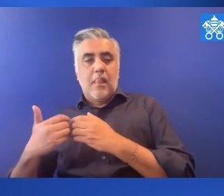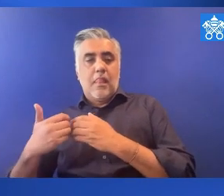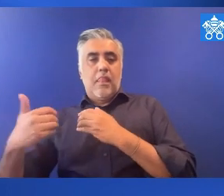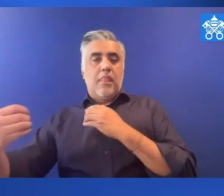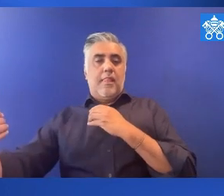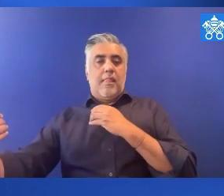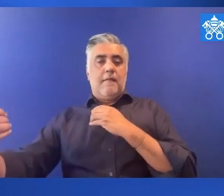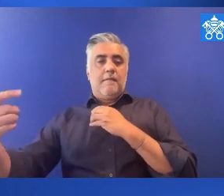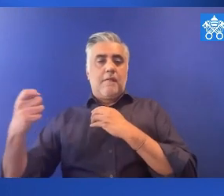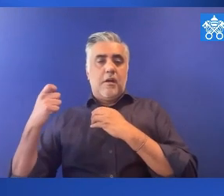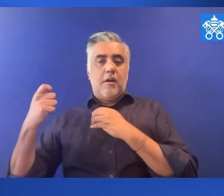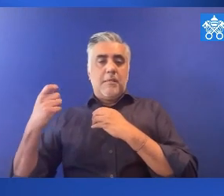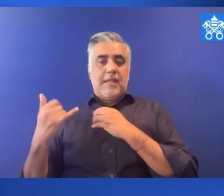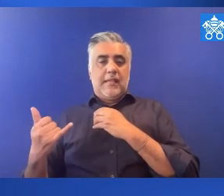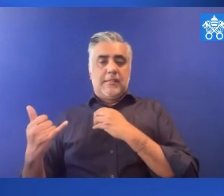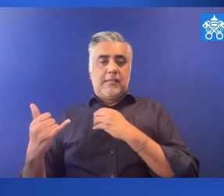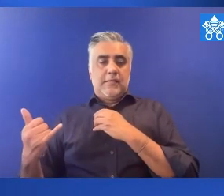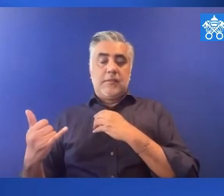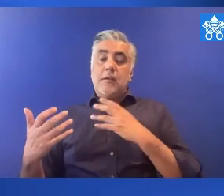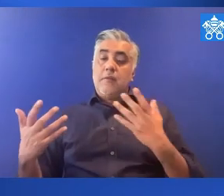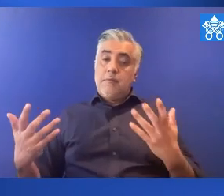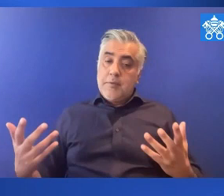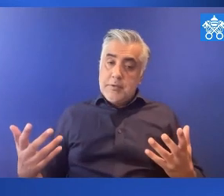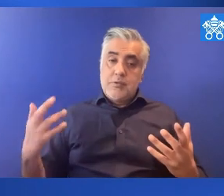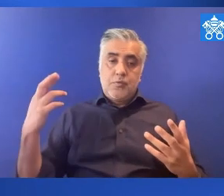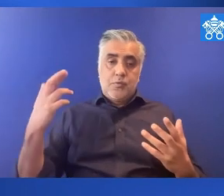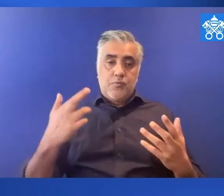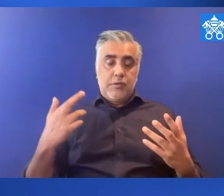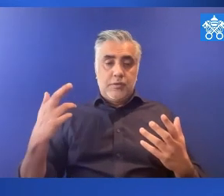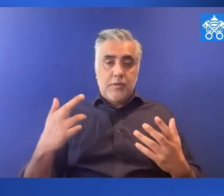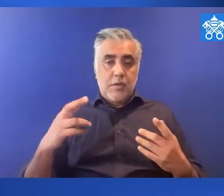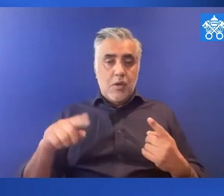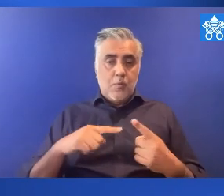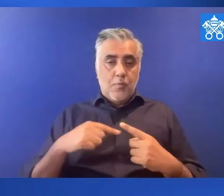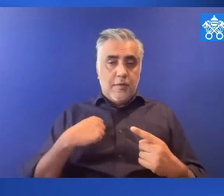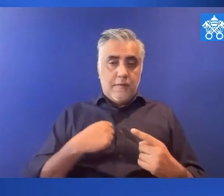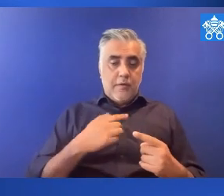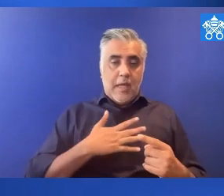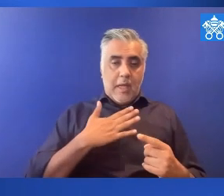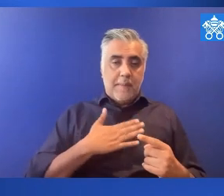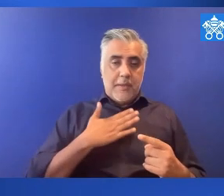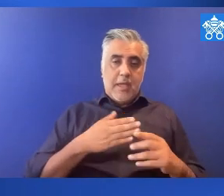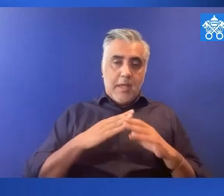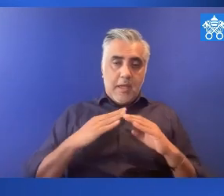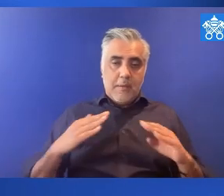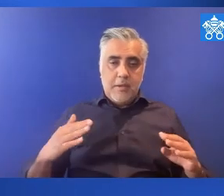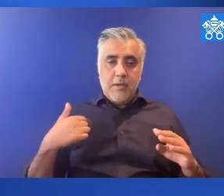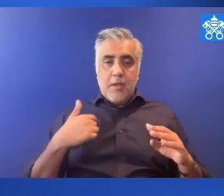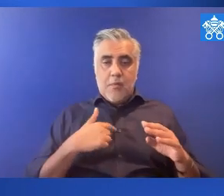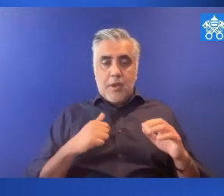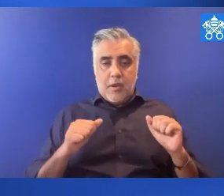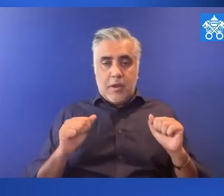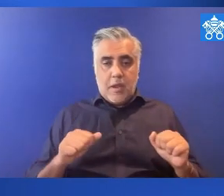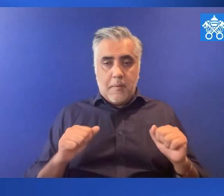us empty, far from the center of our existence. When we feel happy